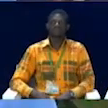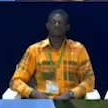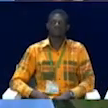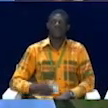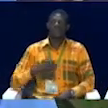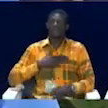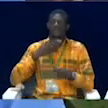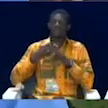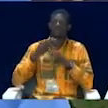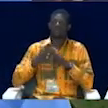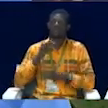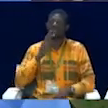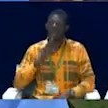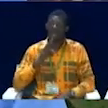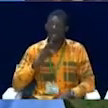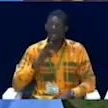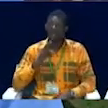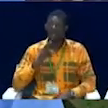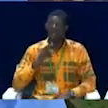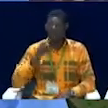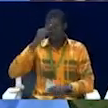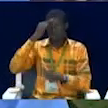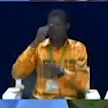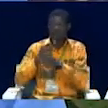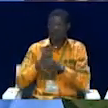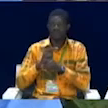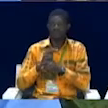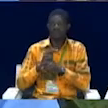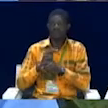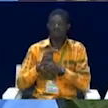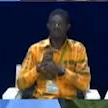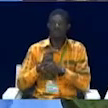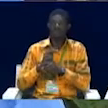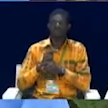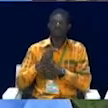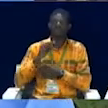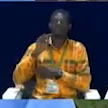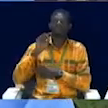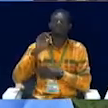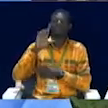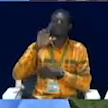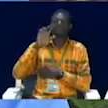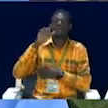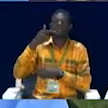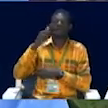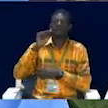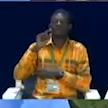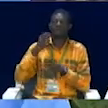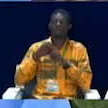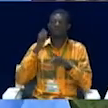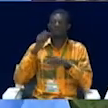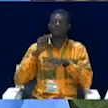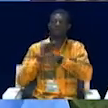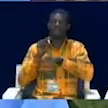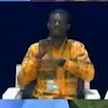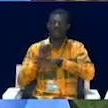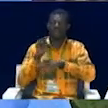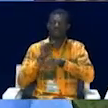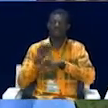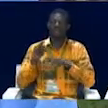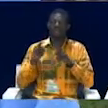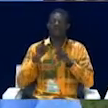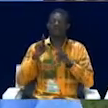My name is Brother Ukwe Andrew Gambo from Taraba Province